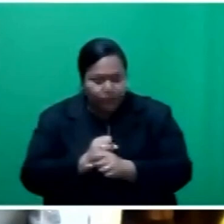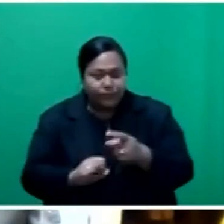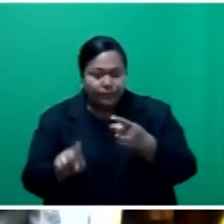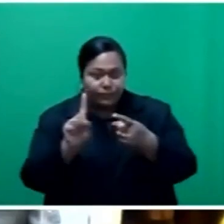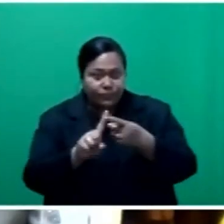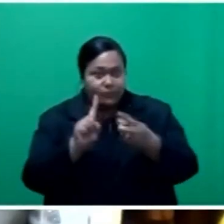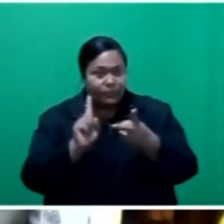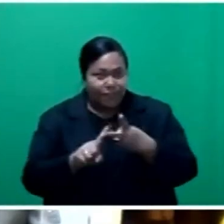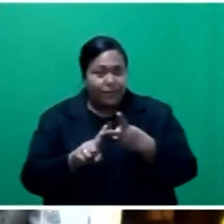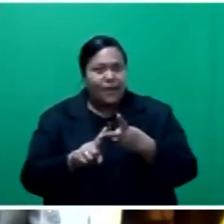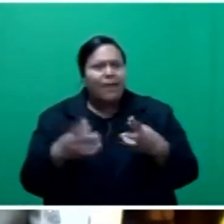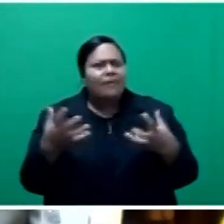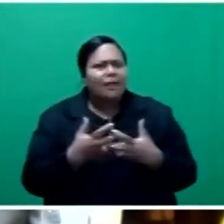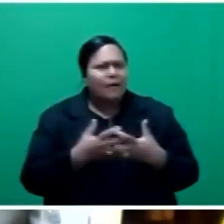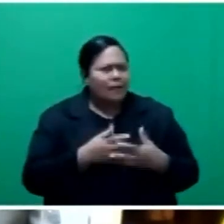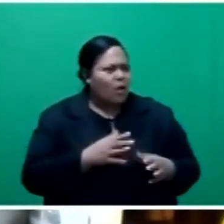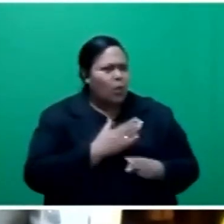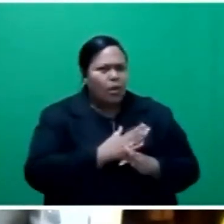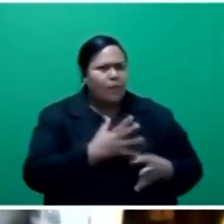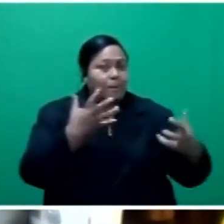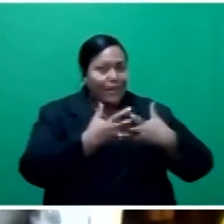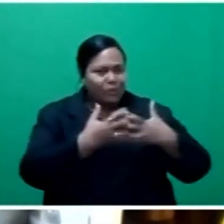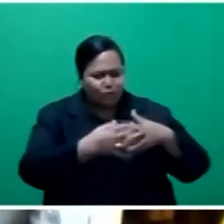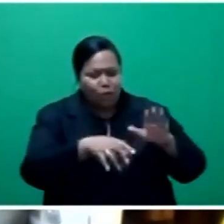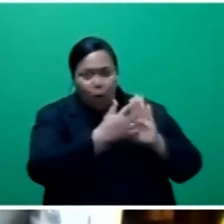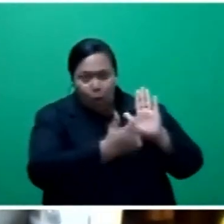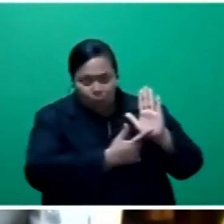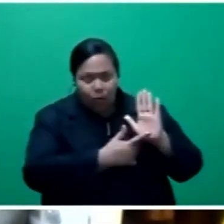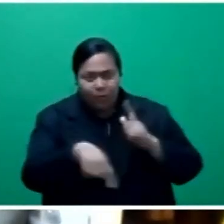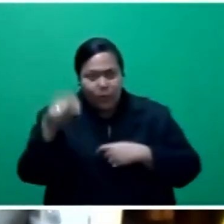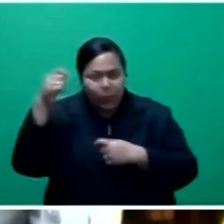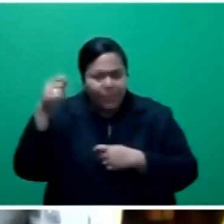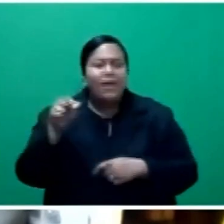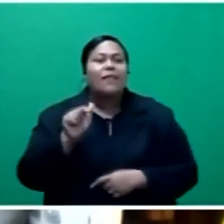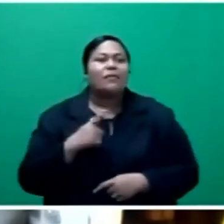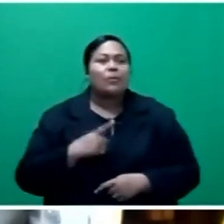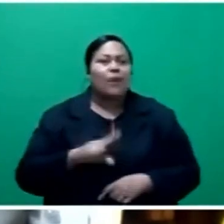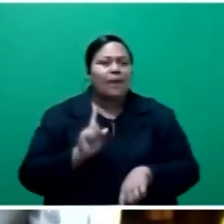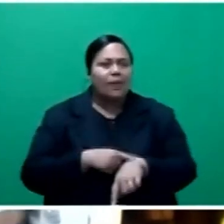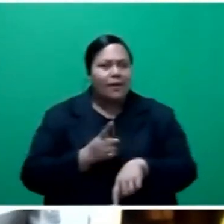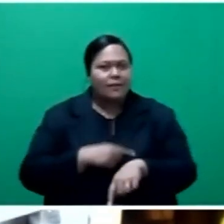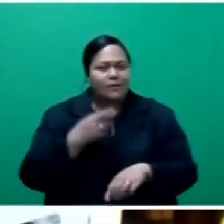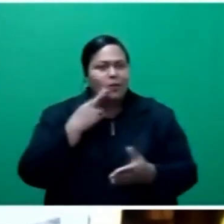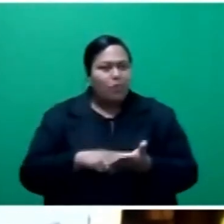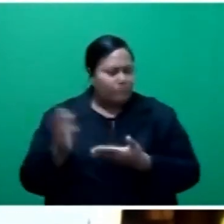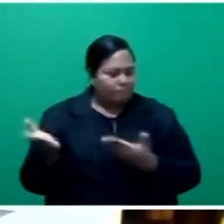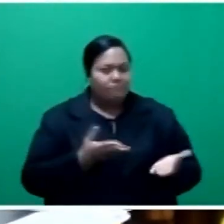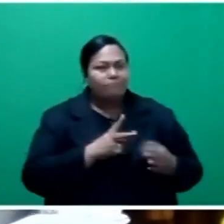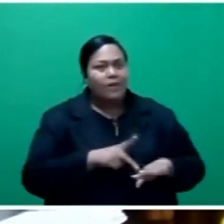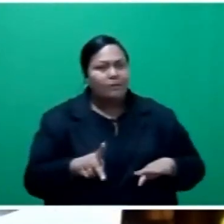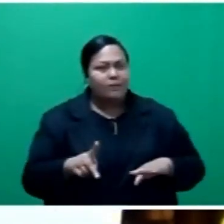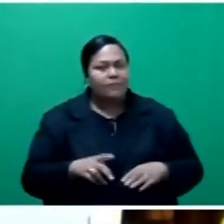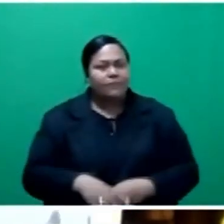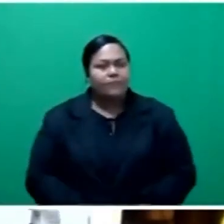and compliance audits. This is precisely the reason why the audit reports have been coming late to Parliament. Because this is, Mr.